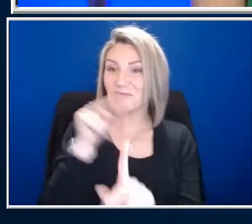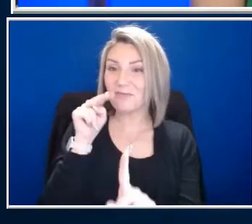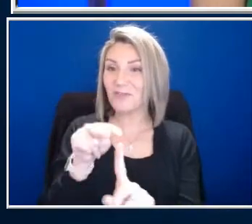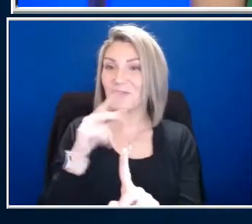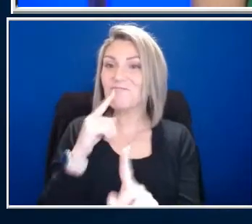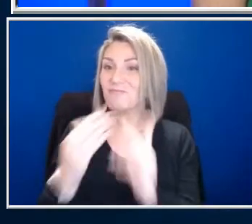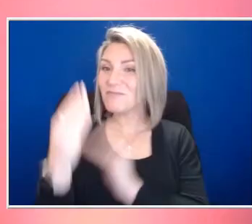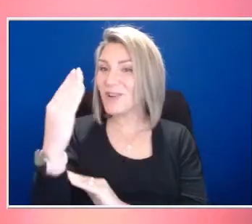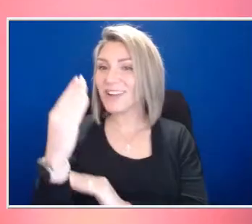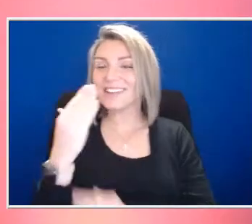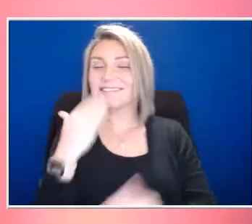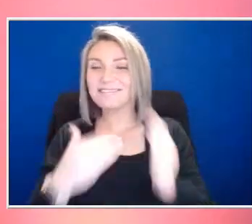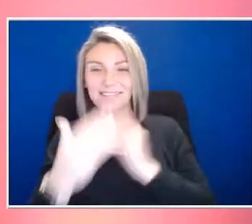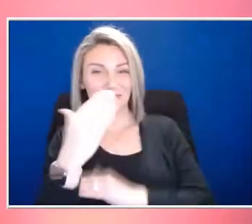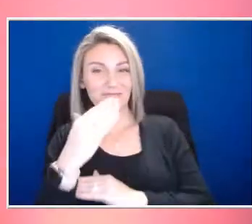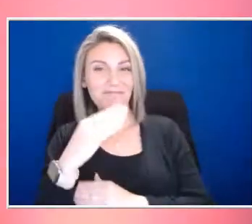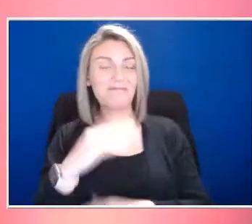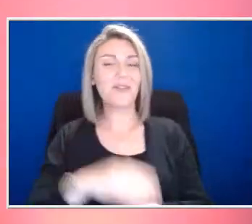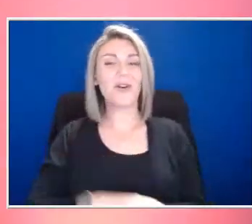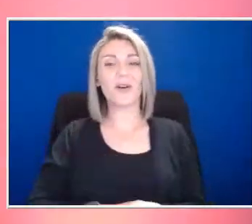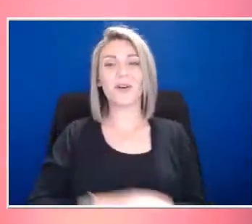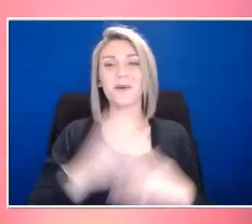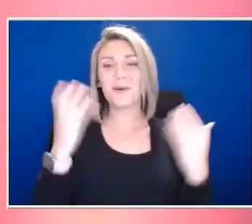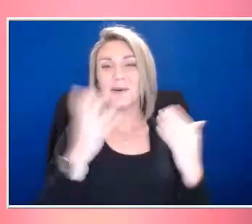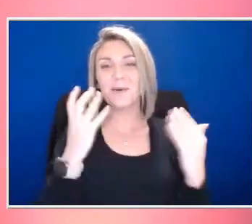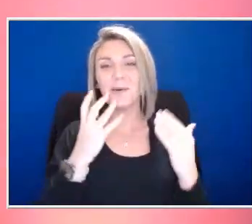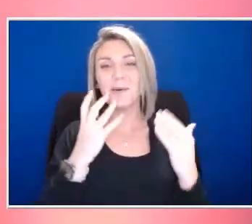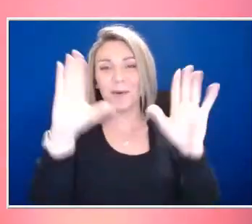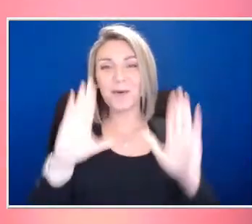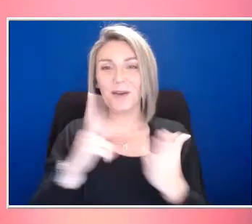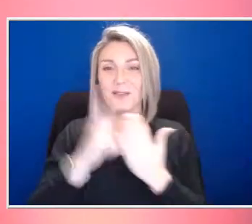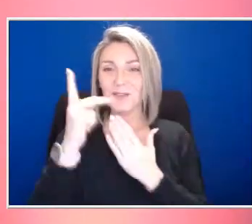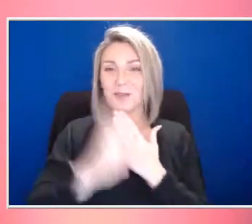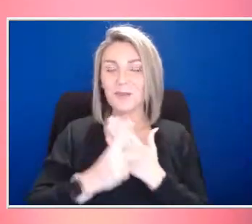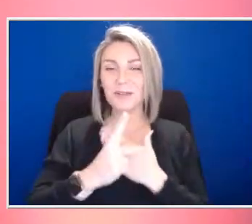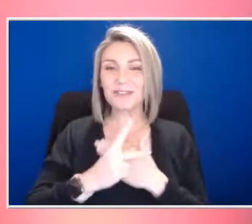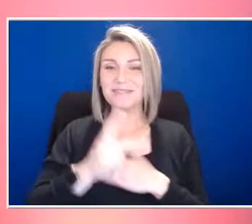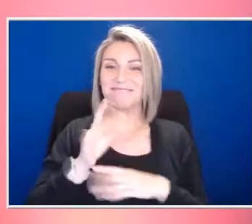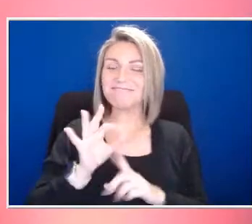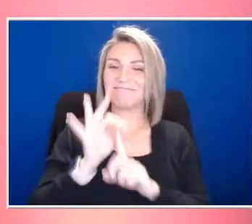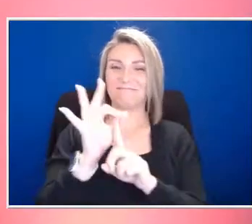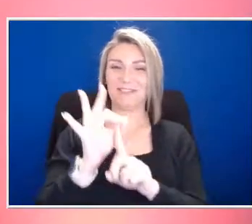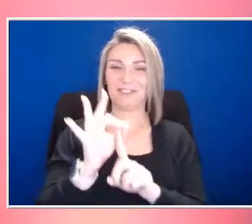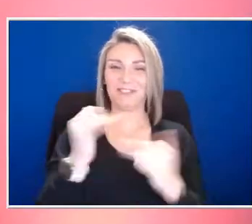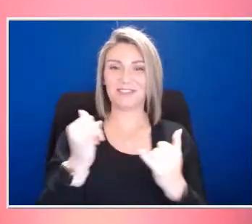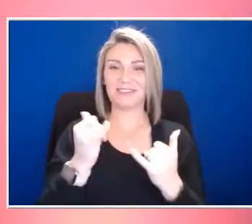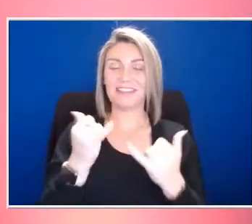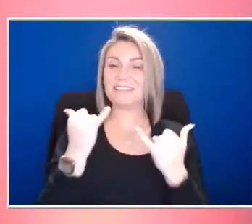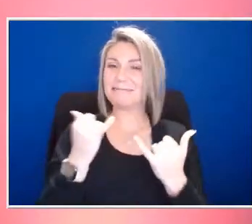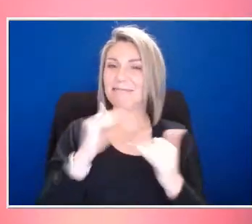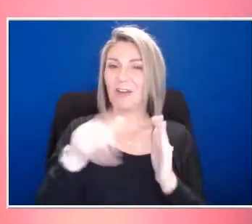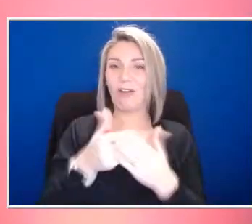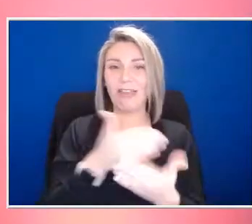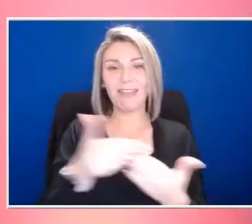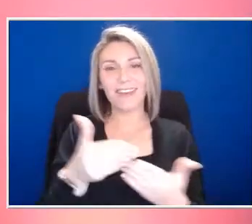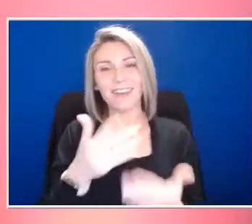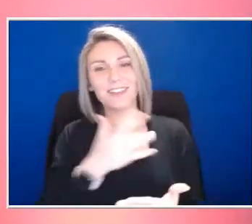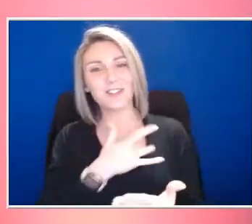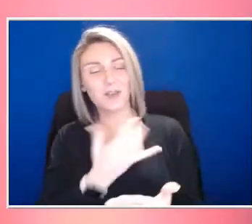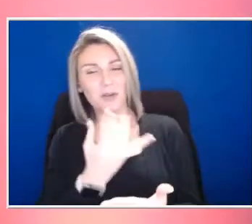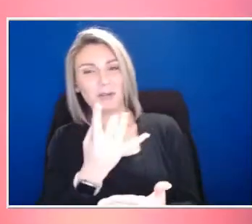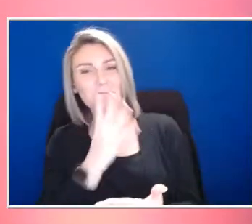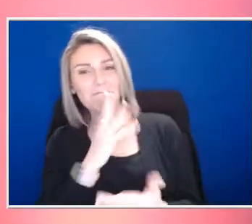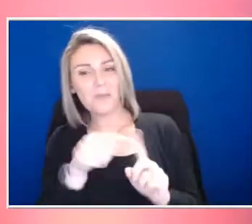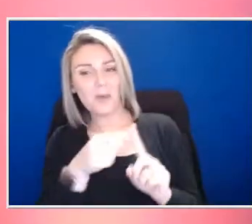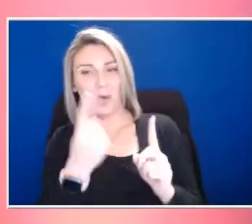Good morning, Jess. What a great program. Really special today. And today on All Things Heart, we're talking about one of the things in life that's inevitable,